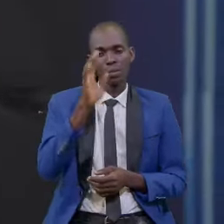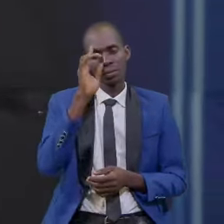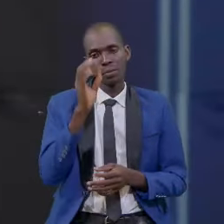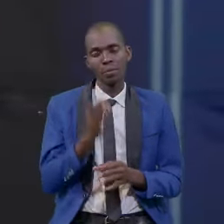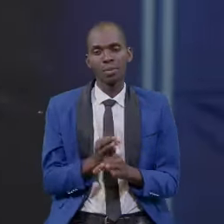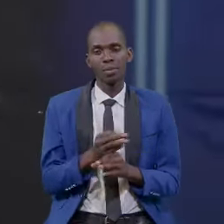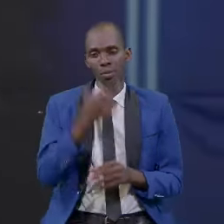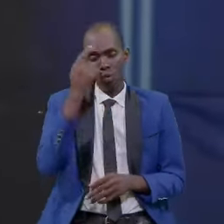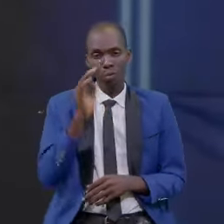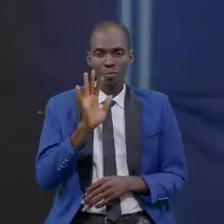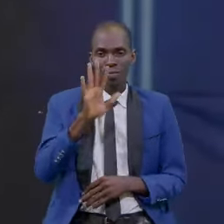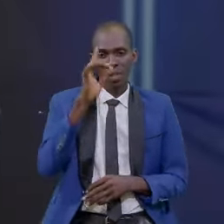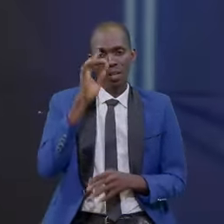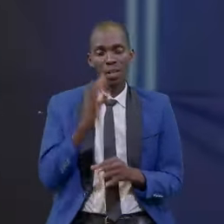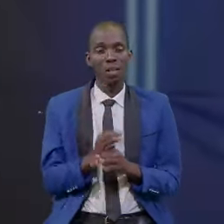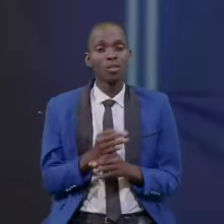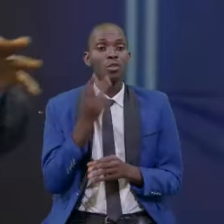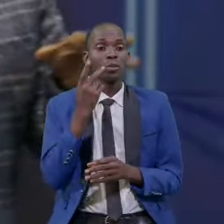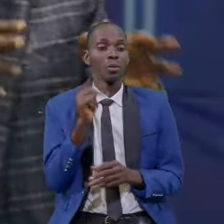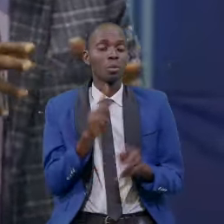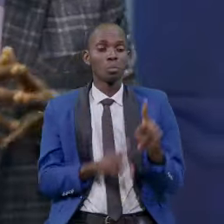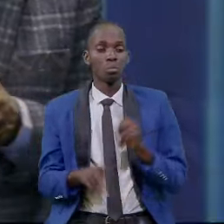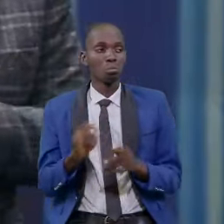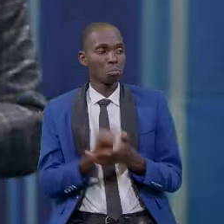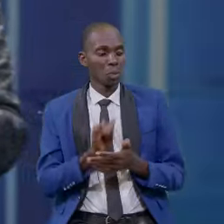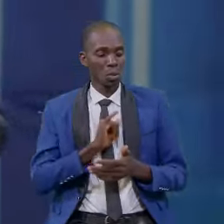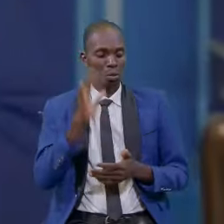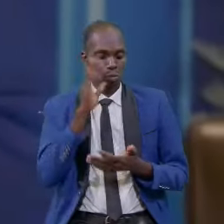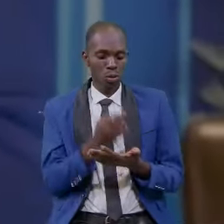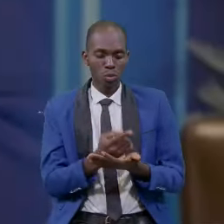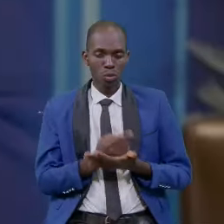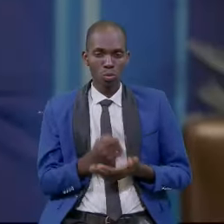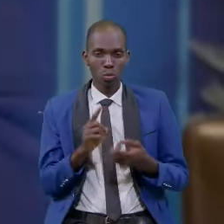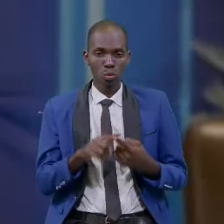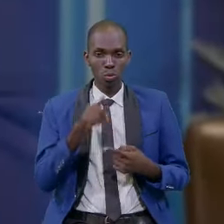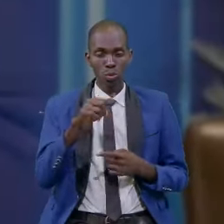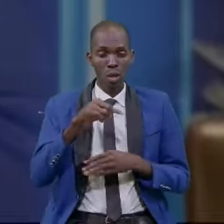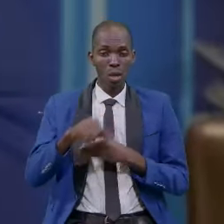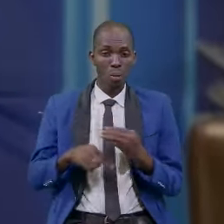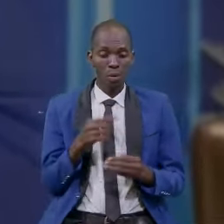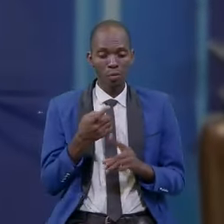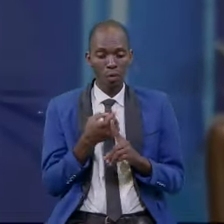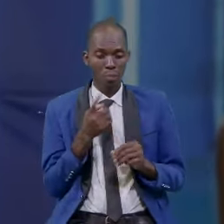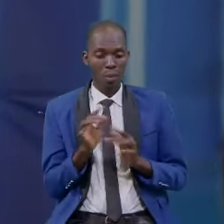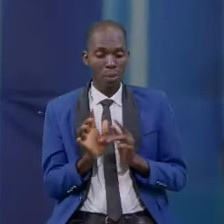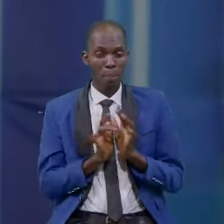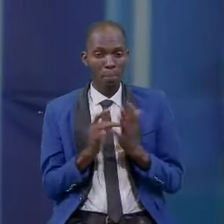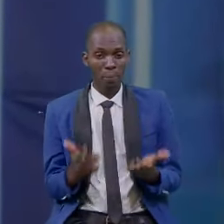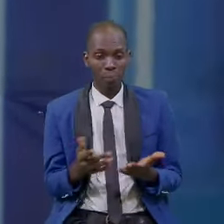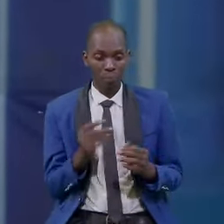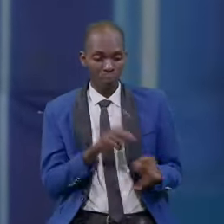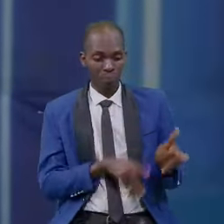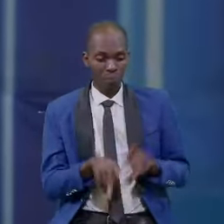Thy faith. You see the people I'm going to talk to you about in the Bible. They had their